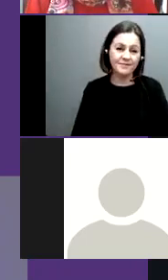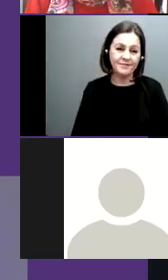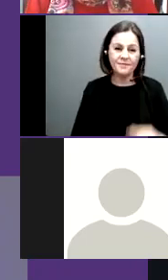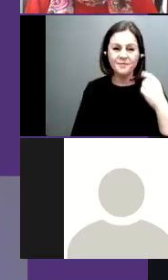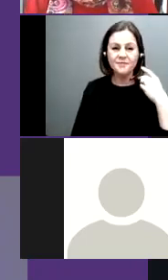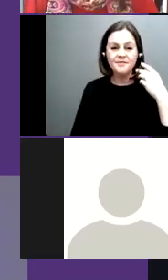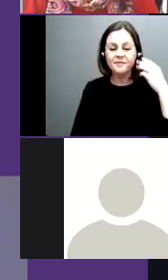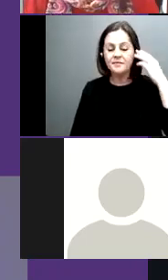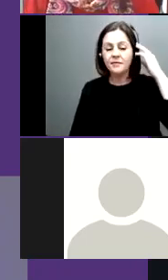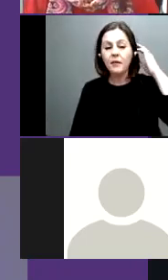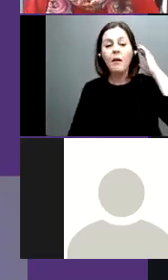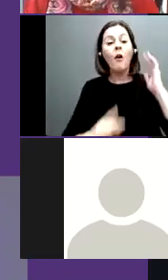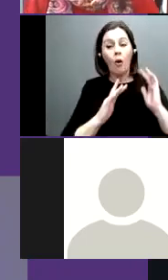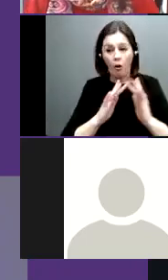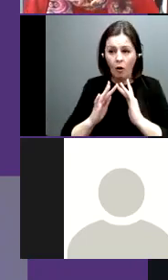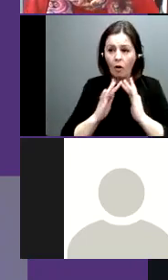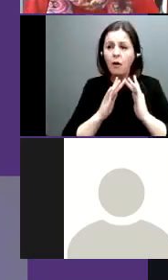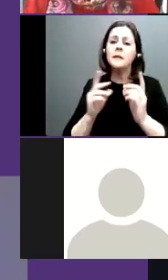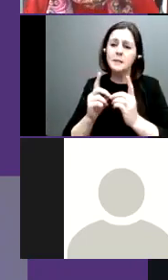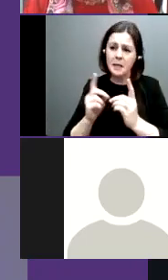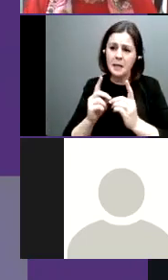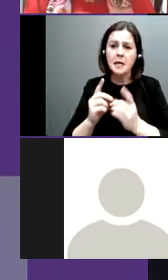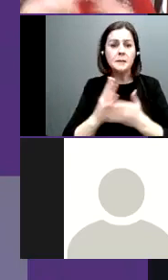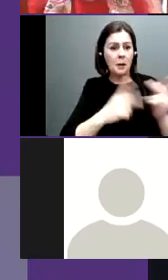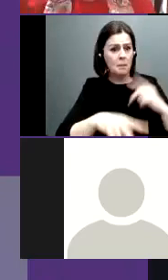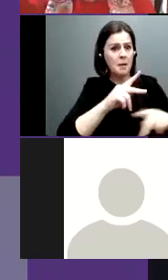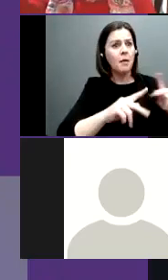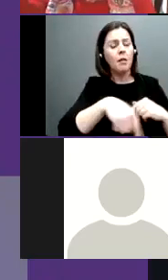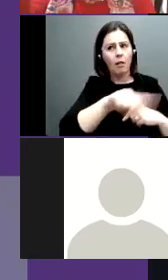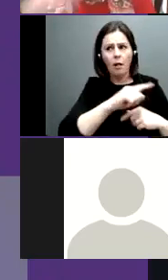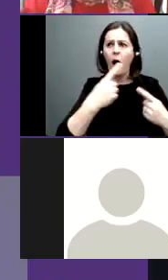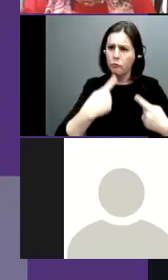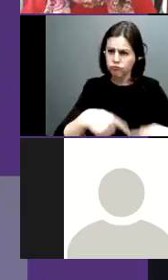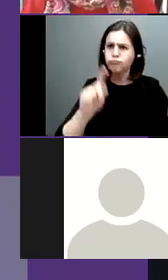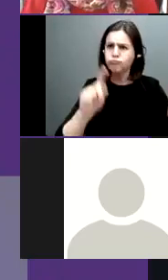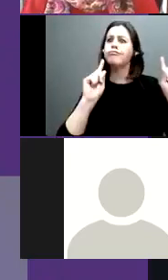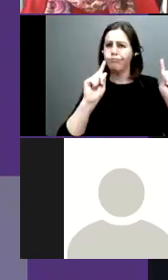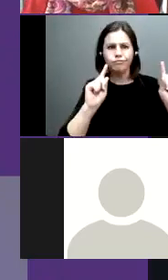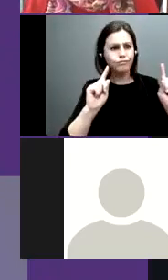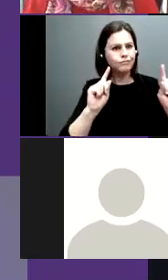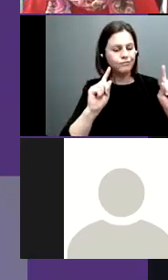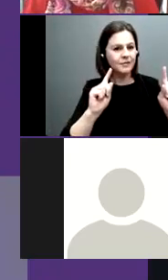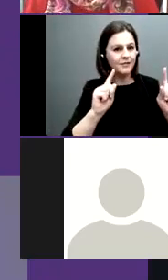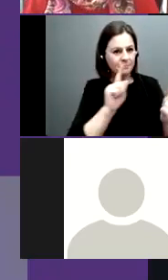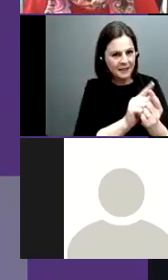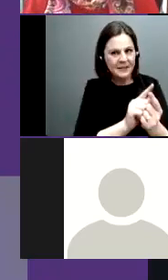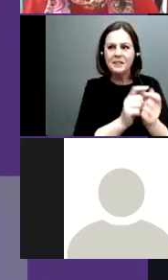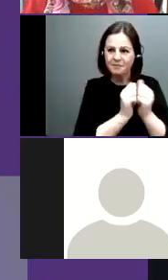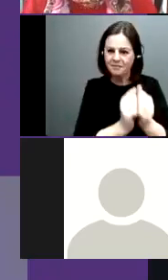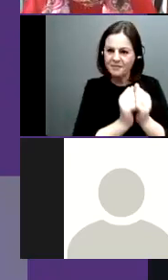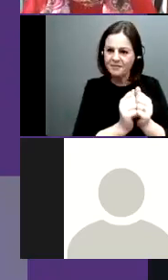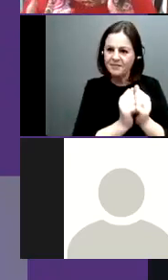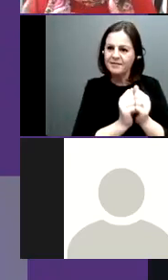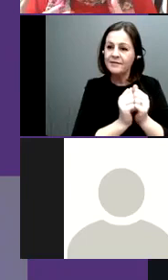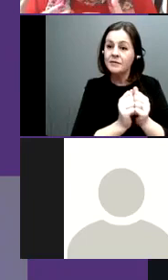dating, although it can work for some, and I suppose it's a great tool to have out there for folks